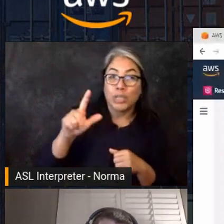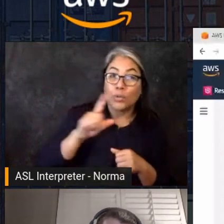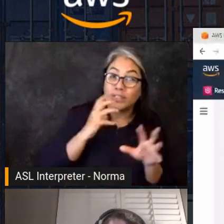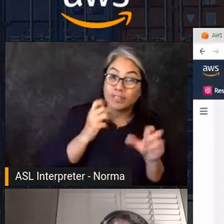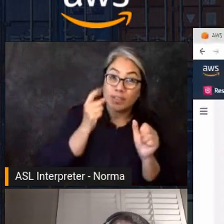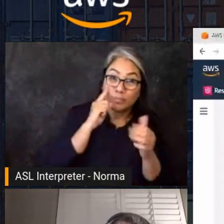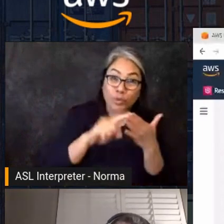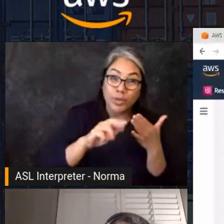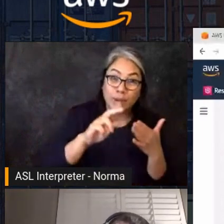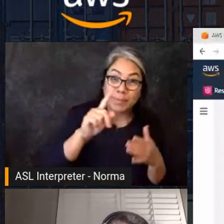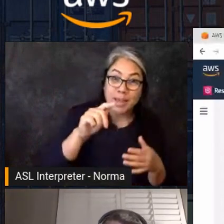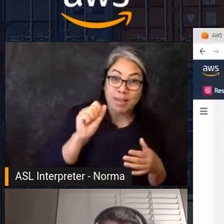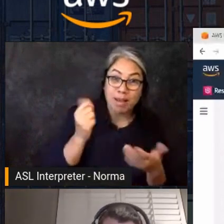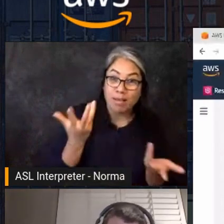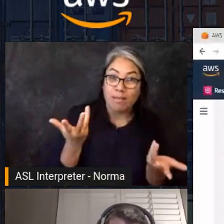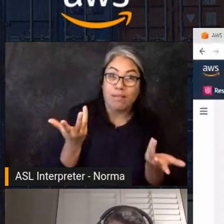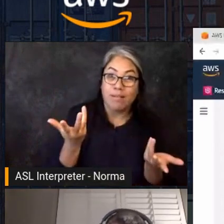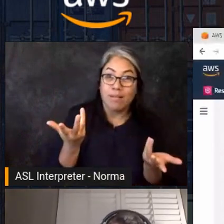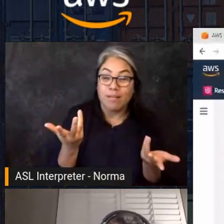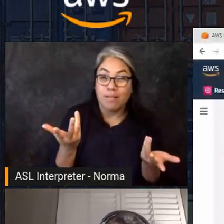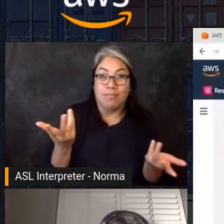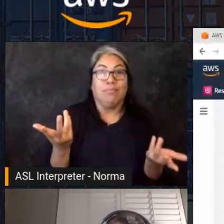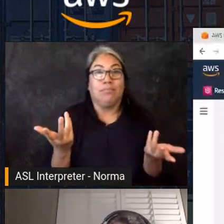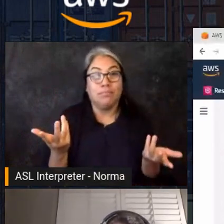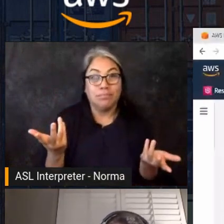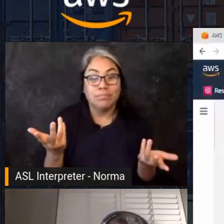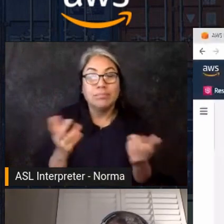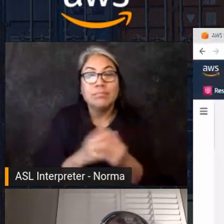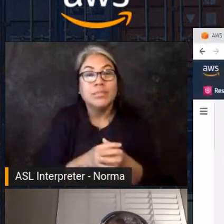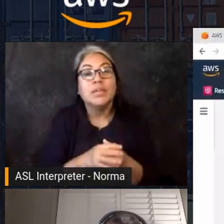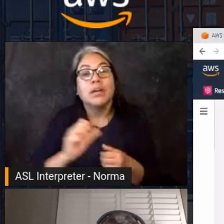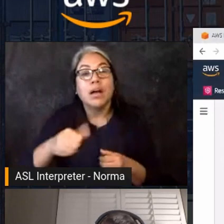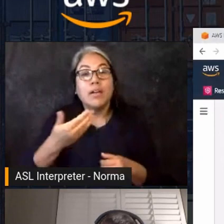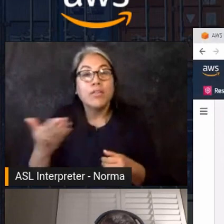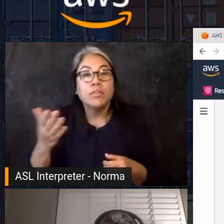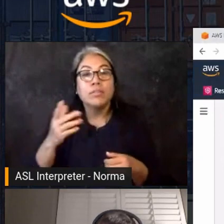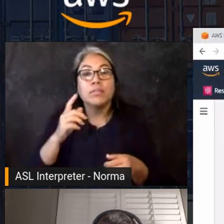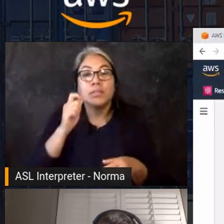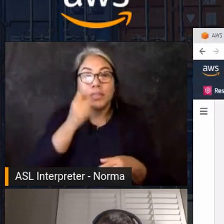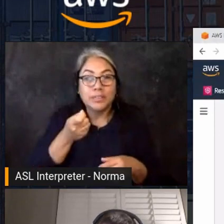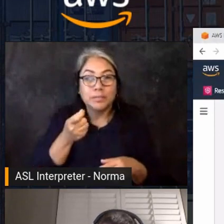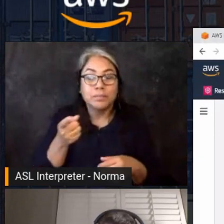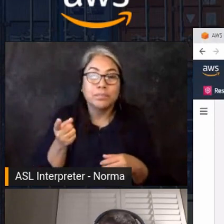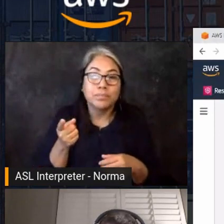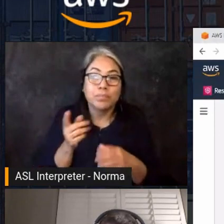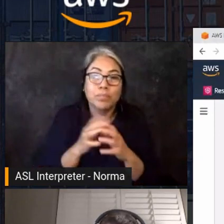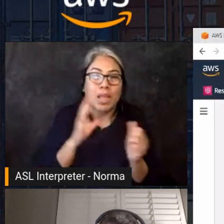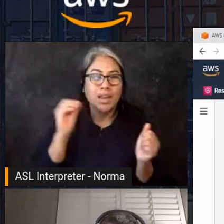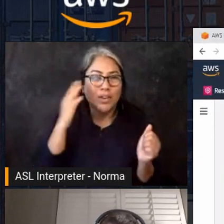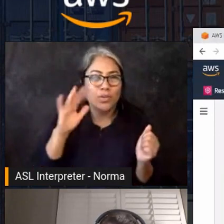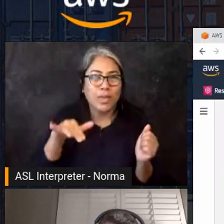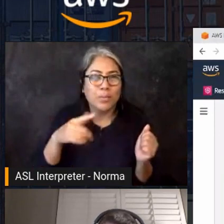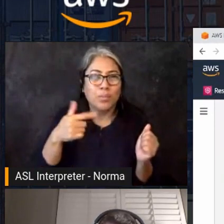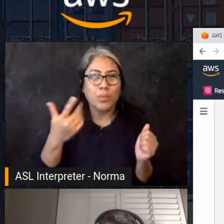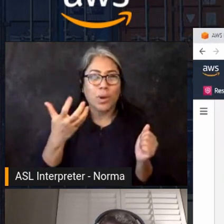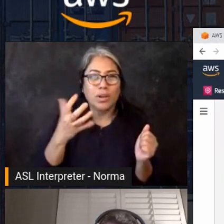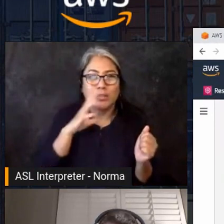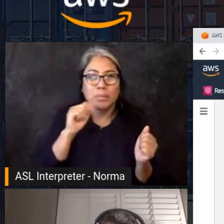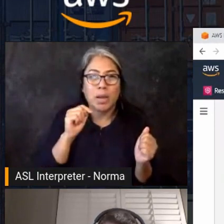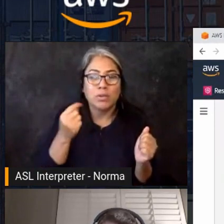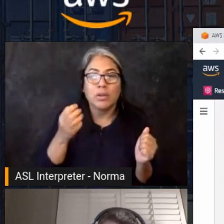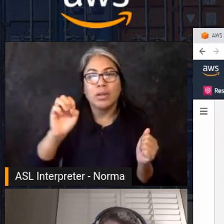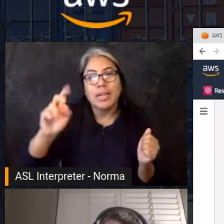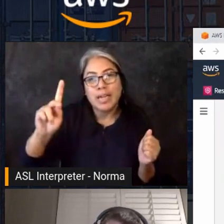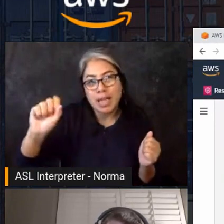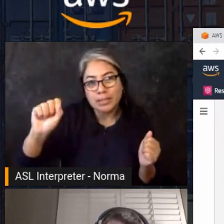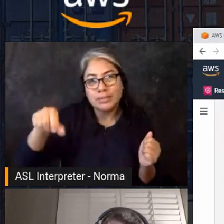Who would have thought? And then, so like another neat thing about this, right? And I know, we want to talk about EKS a little